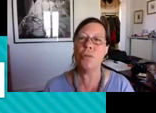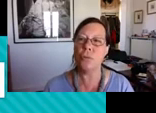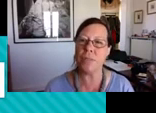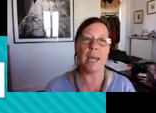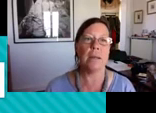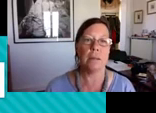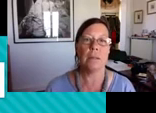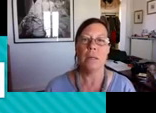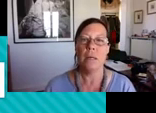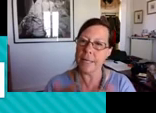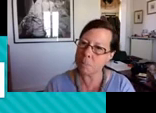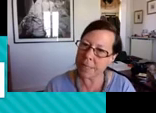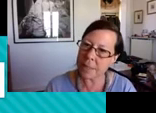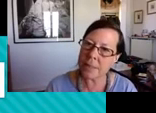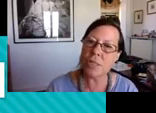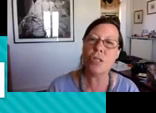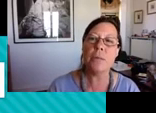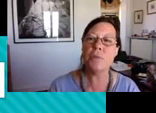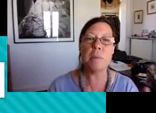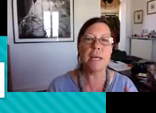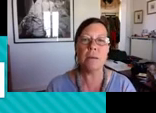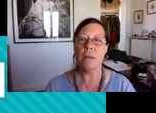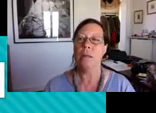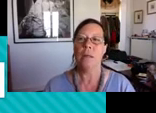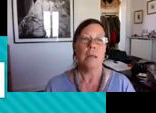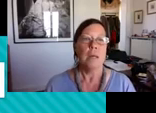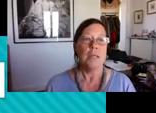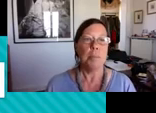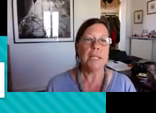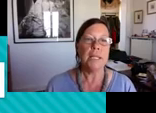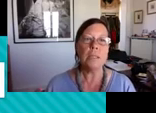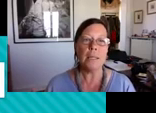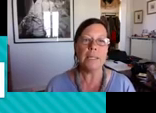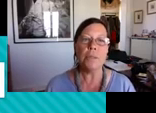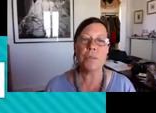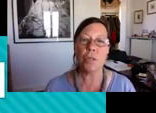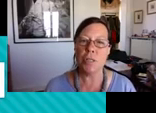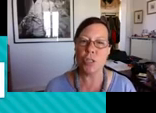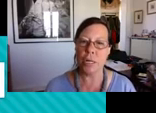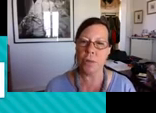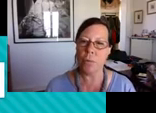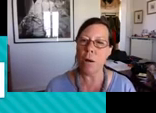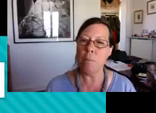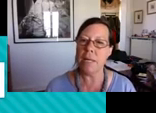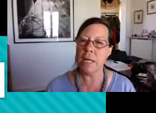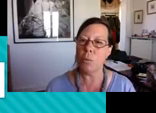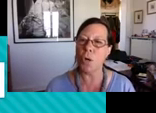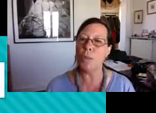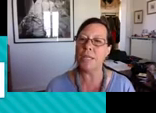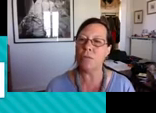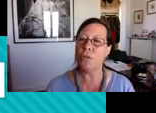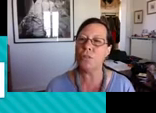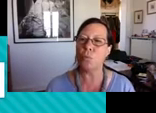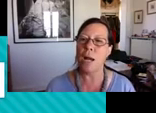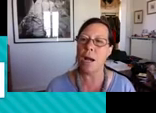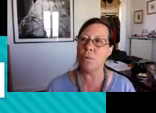on Tuesday. Then explains the decision that was made. The political and legal skirmishing throughout Monday was only